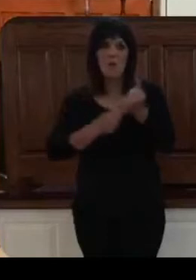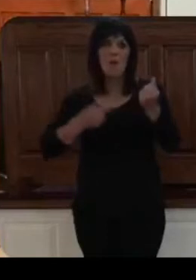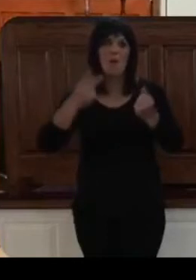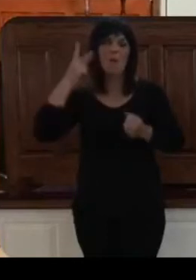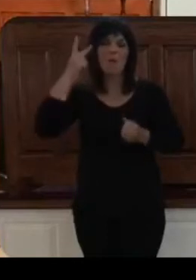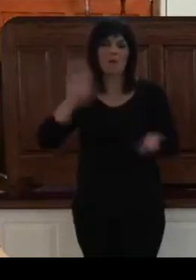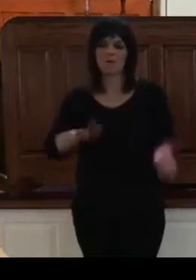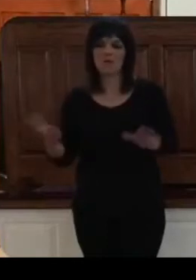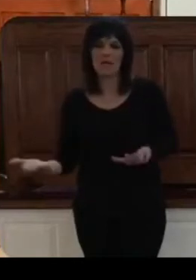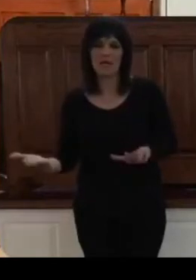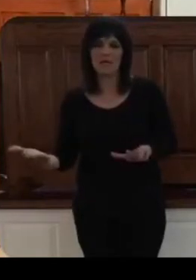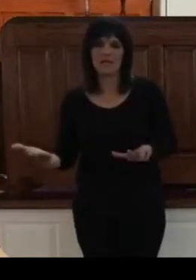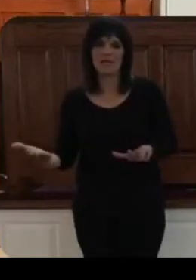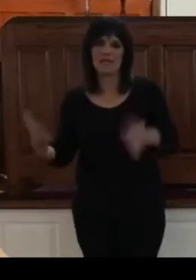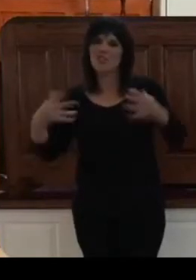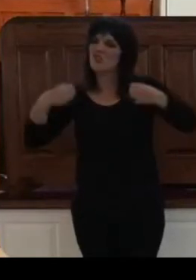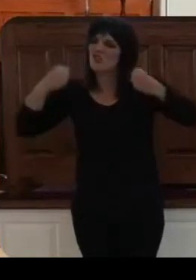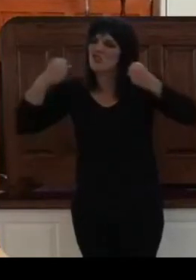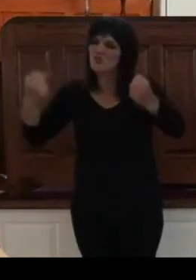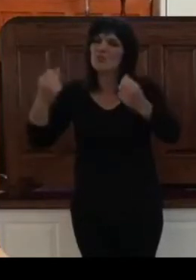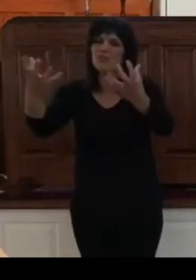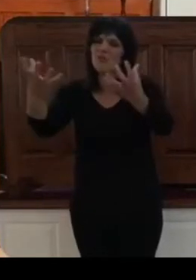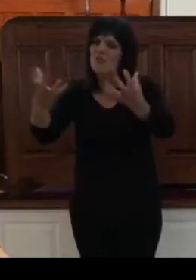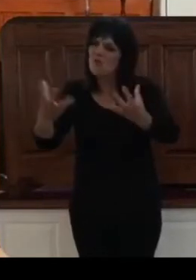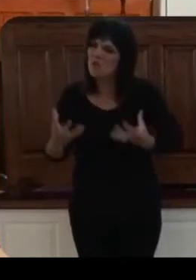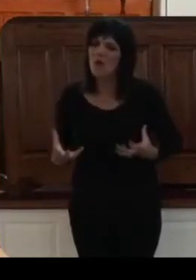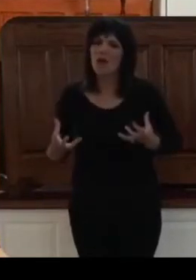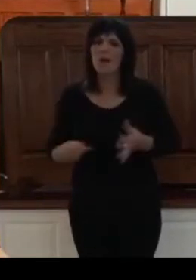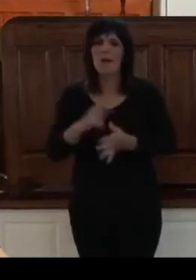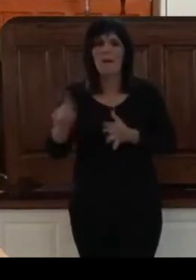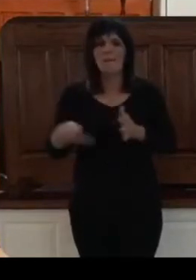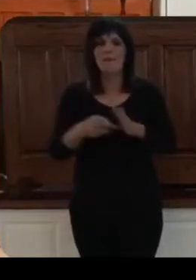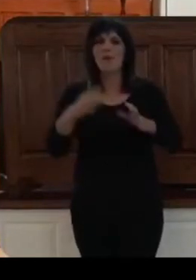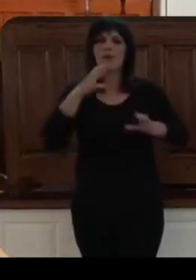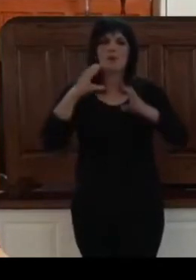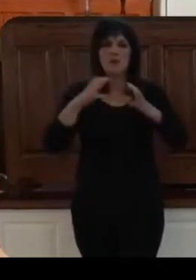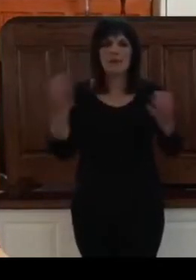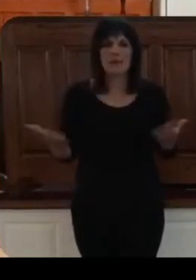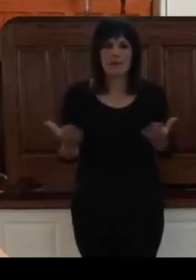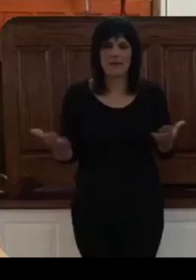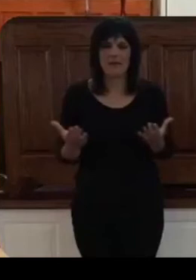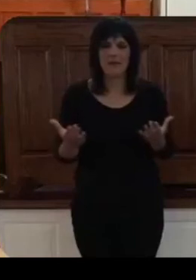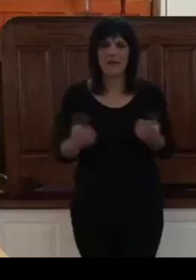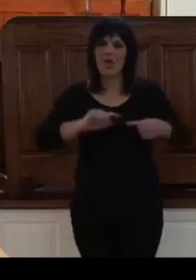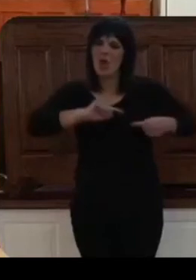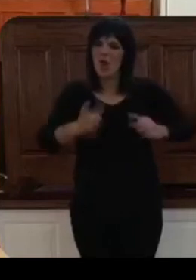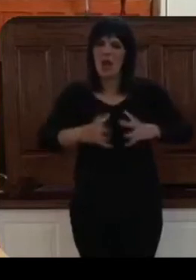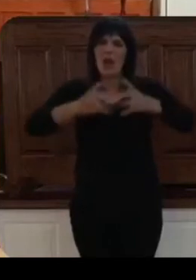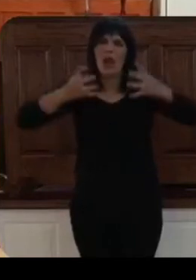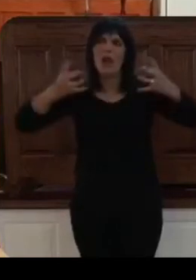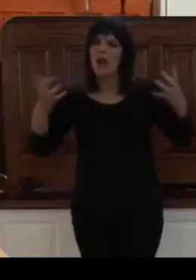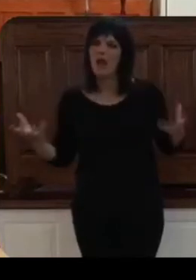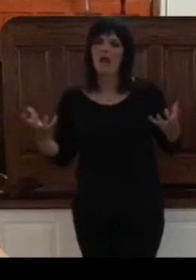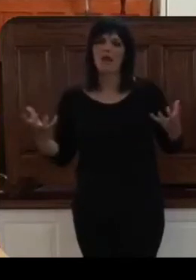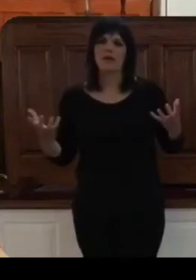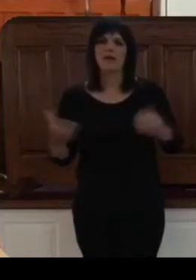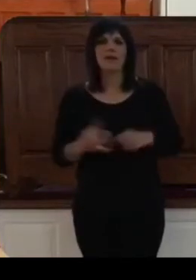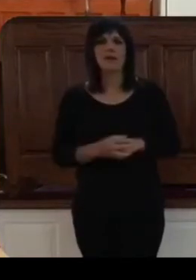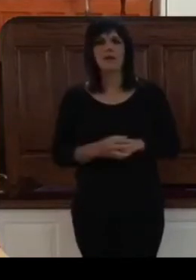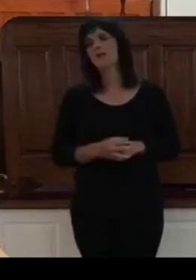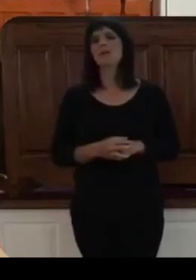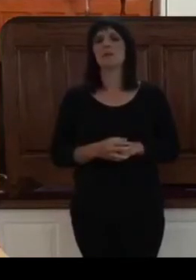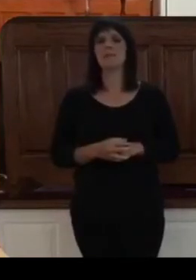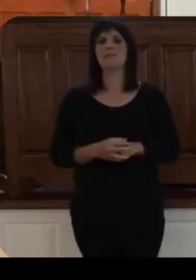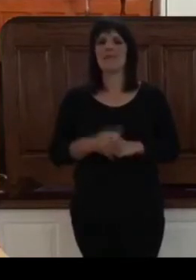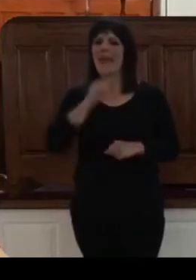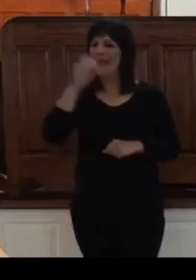the strength of his passion that he's communicating here. That's how much it hurt him to leave. I don't understand either